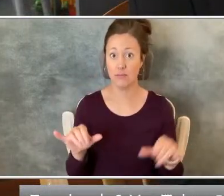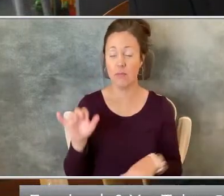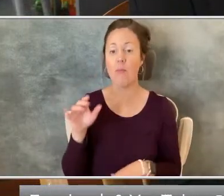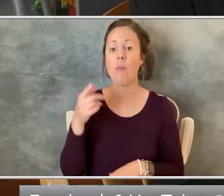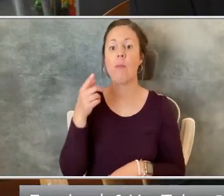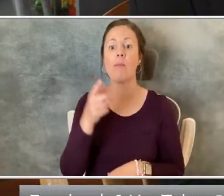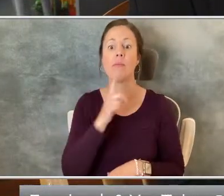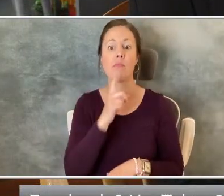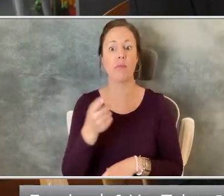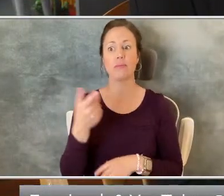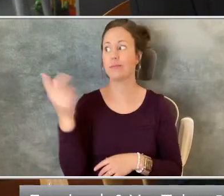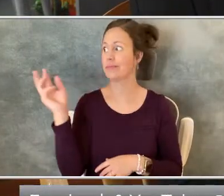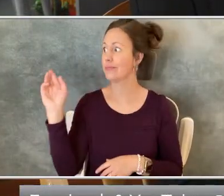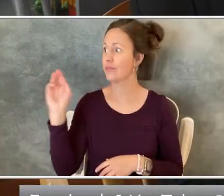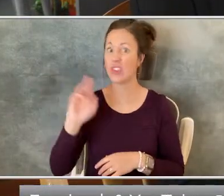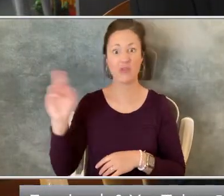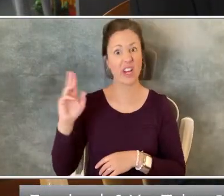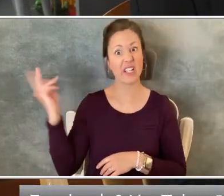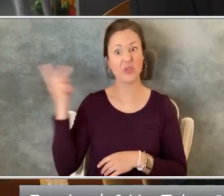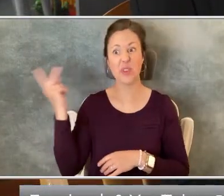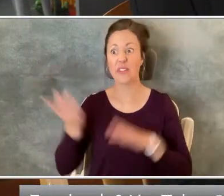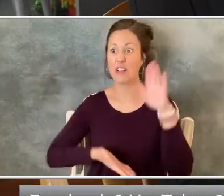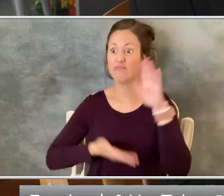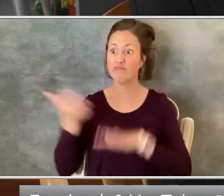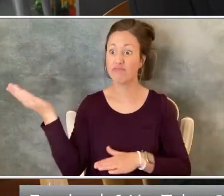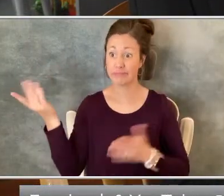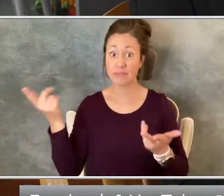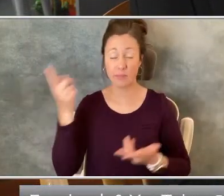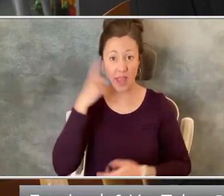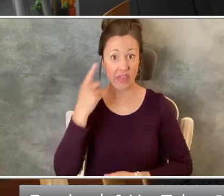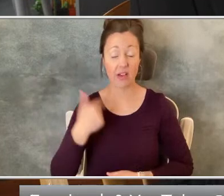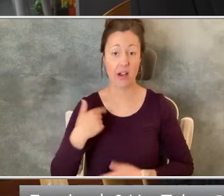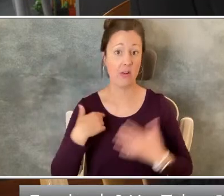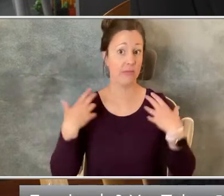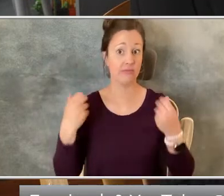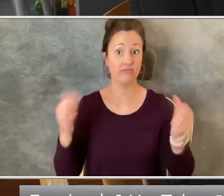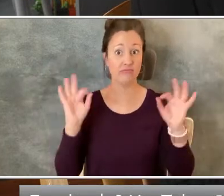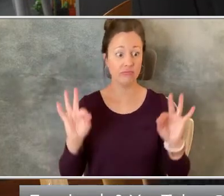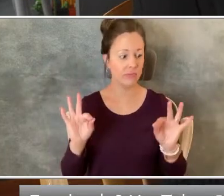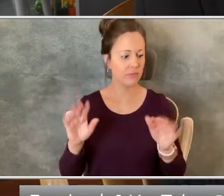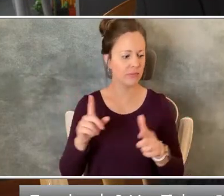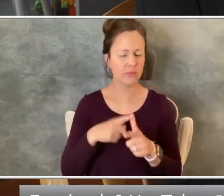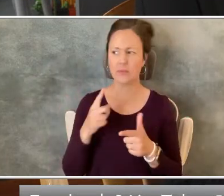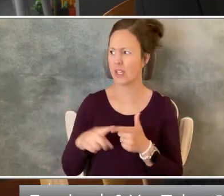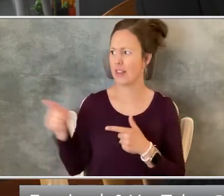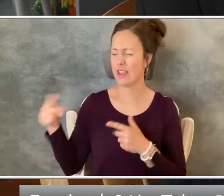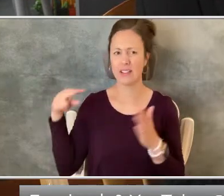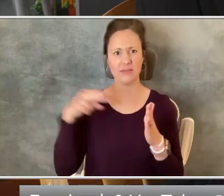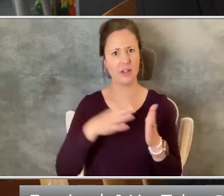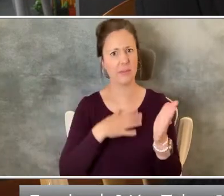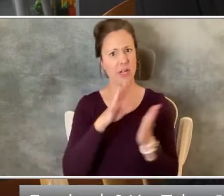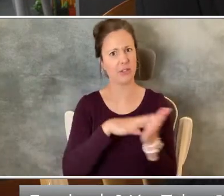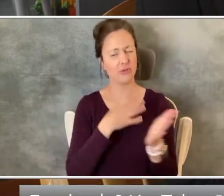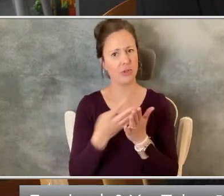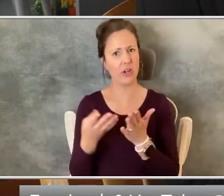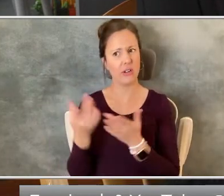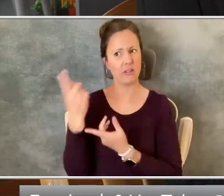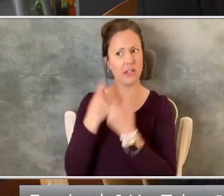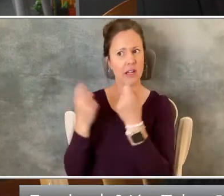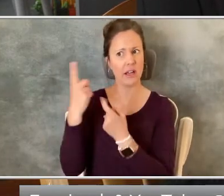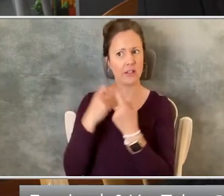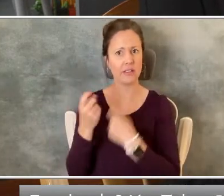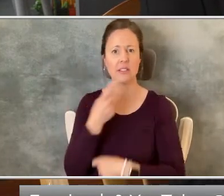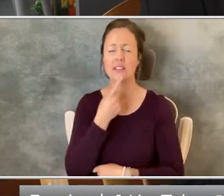me out the door with a clean bill of health, and then he got to reading through my chart and asked me a few silly questions, and then he said he wanted to do